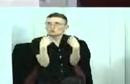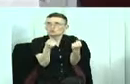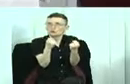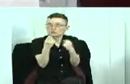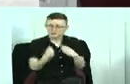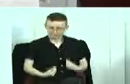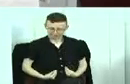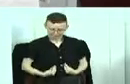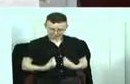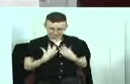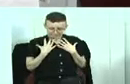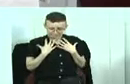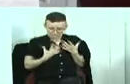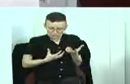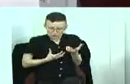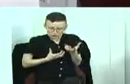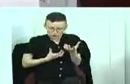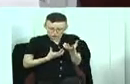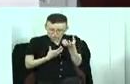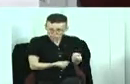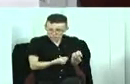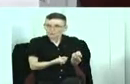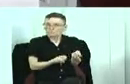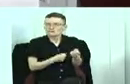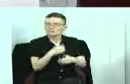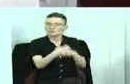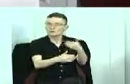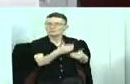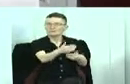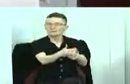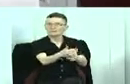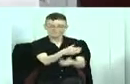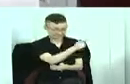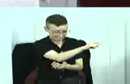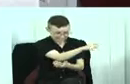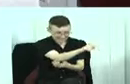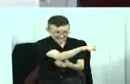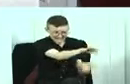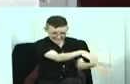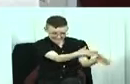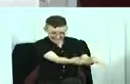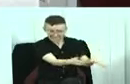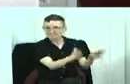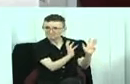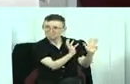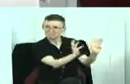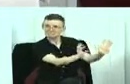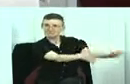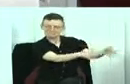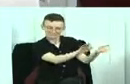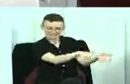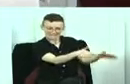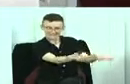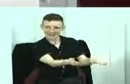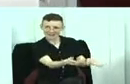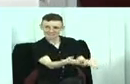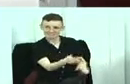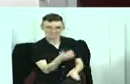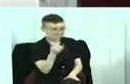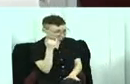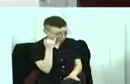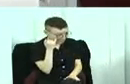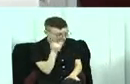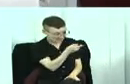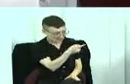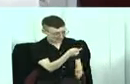this process, to allow what needs to die to die, to salute it if it served us, to